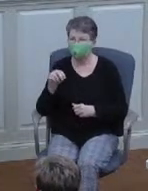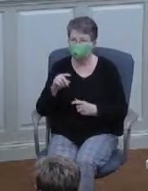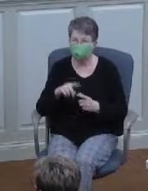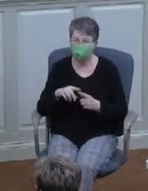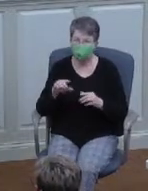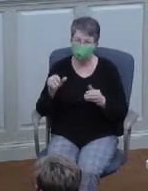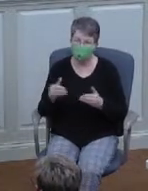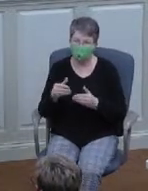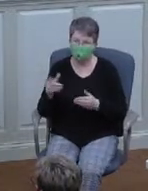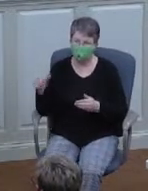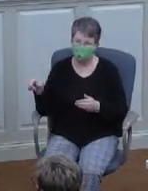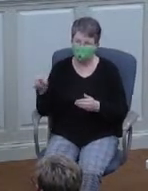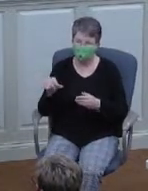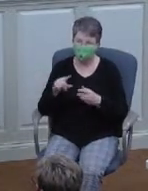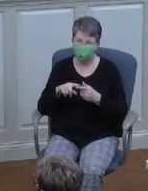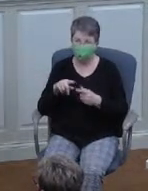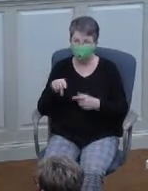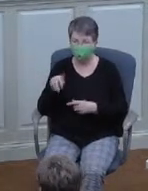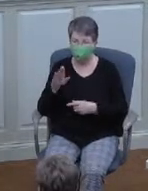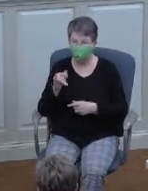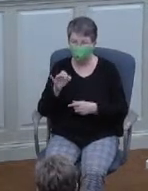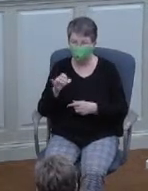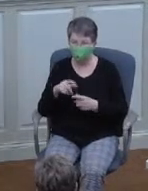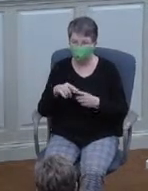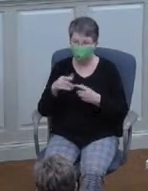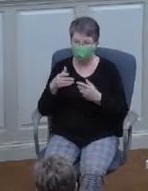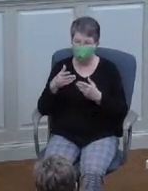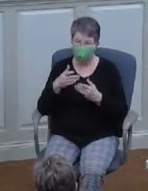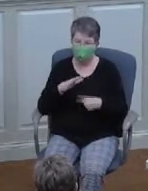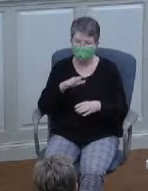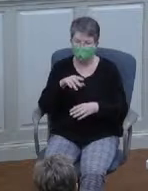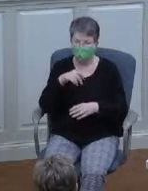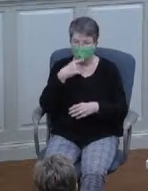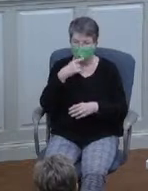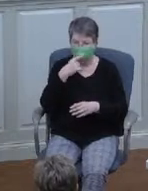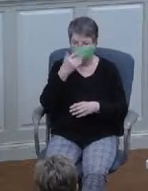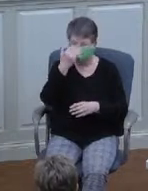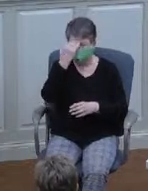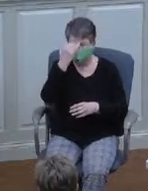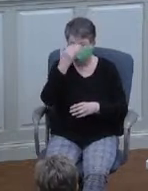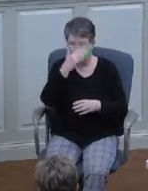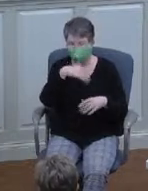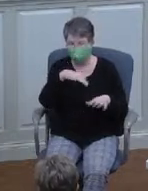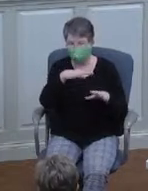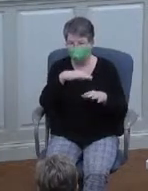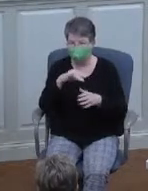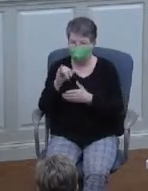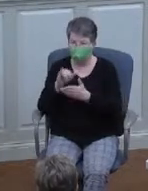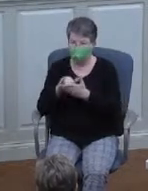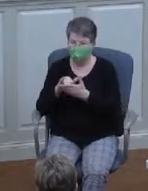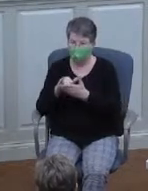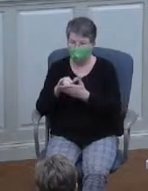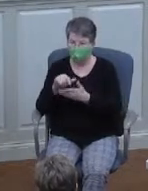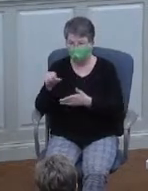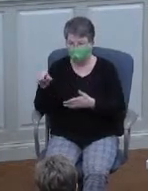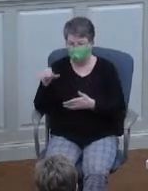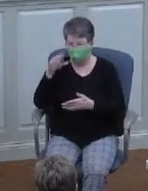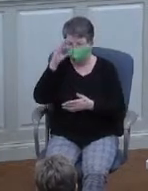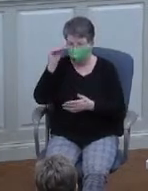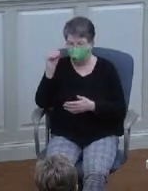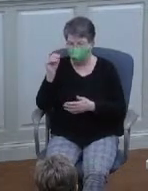introduce them to the public? What can we do to let them know and let the public know that these